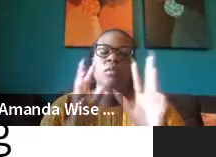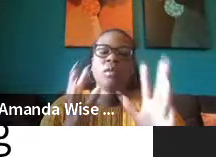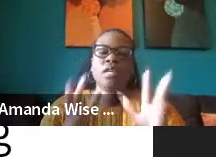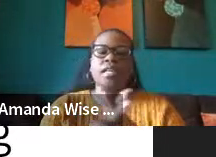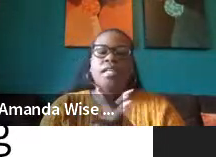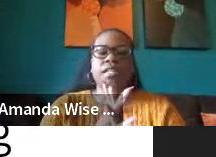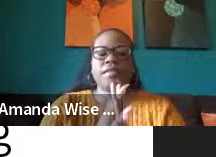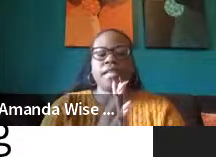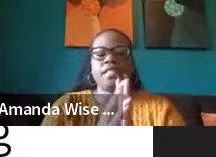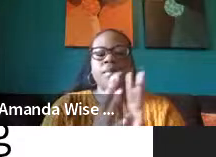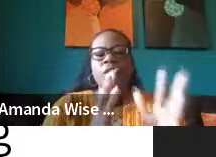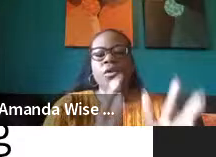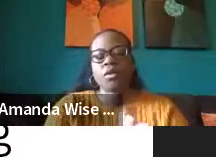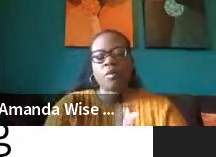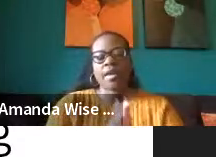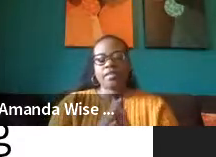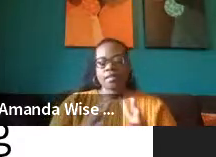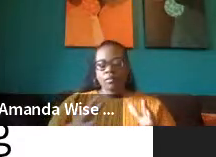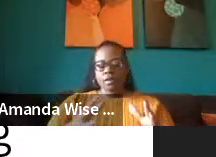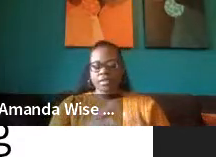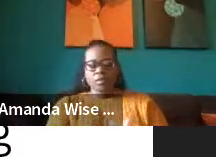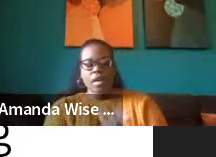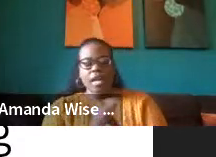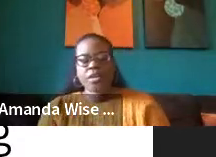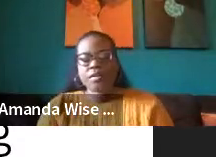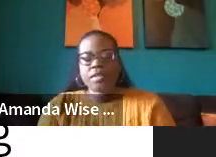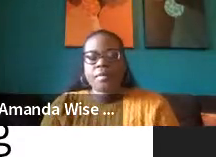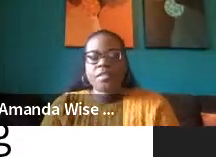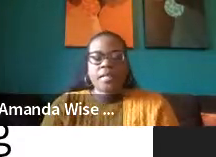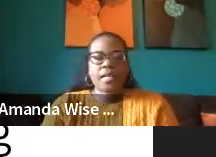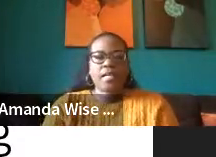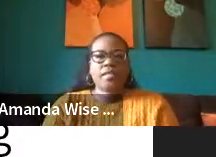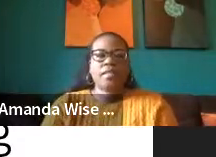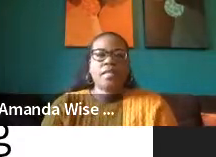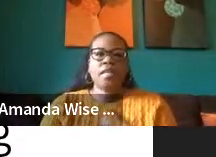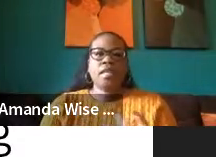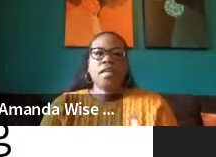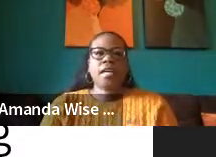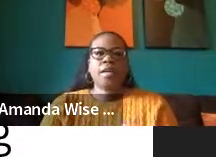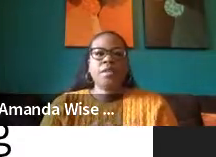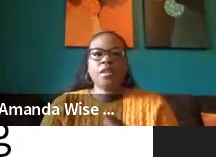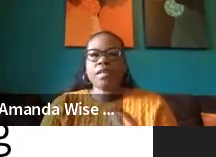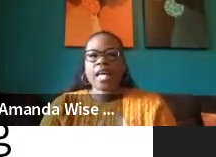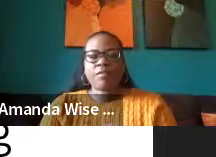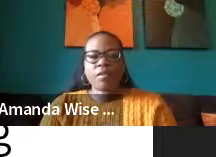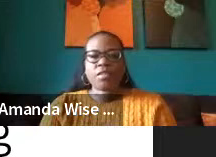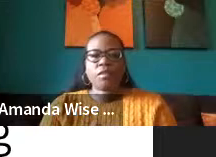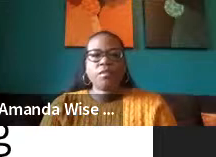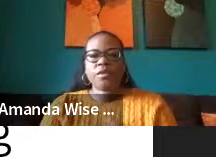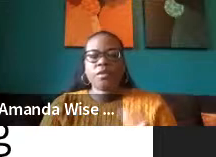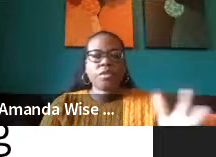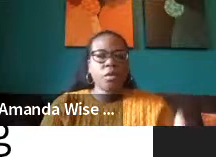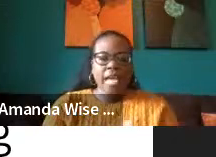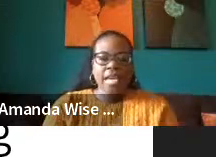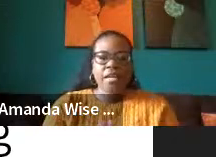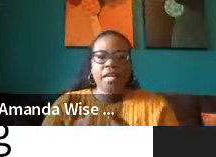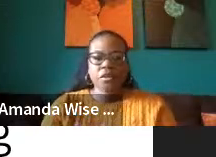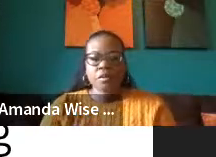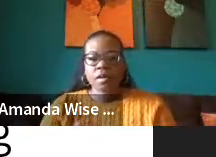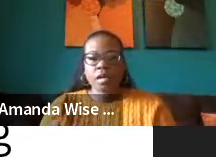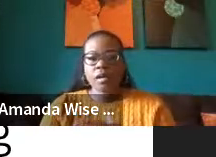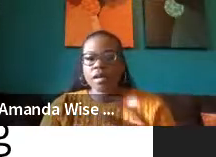And so one of the other good things about Google Domains, and one reason why I use them is because, you know, a lot of folks, they'll use